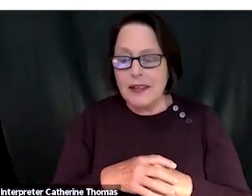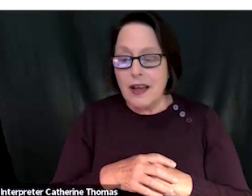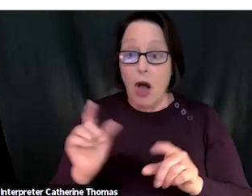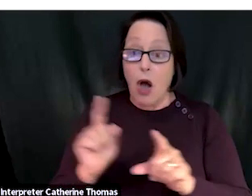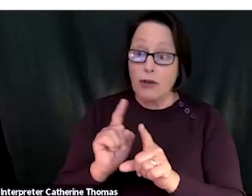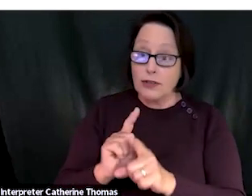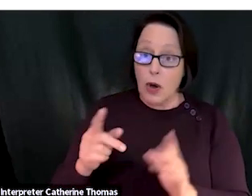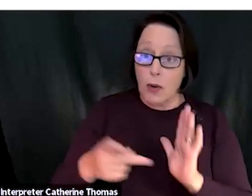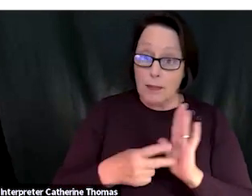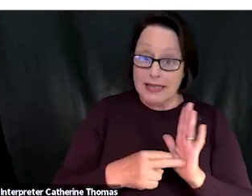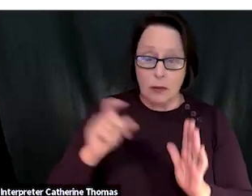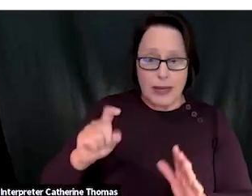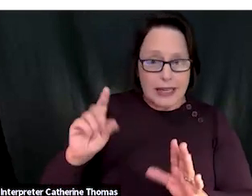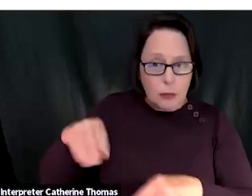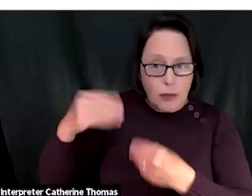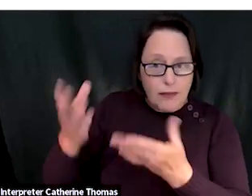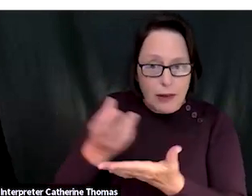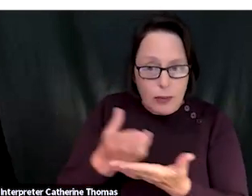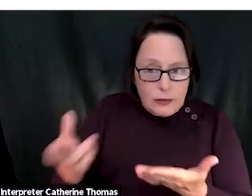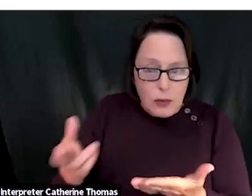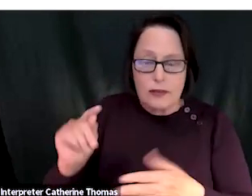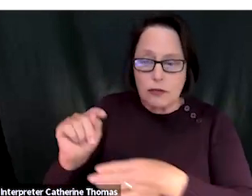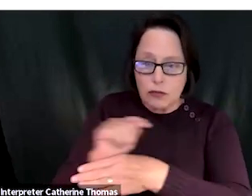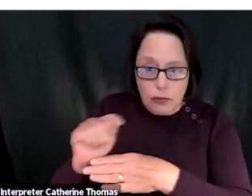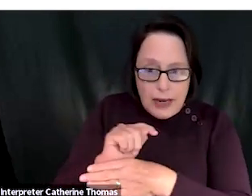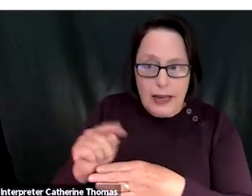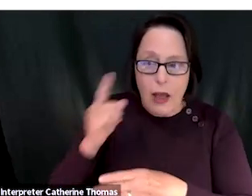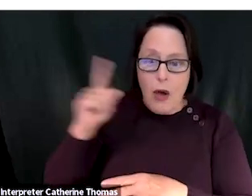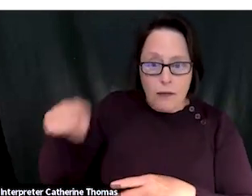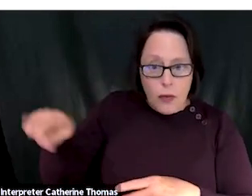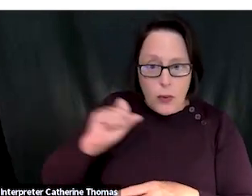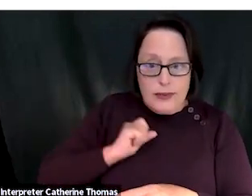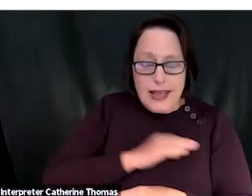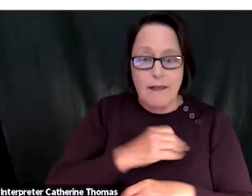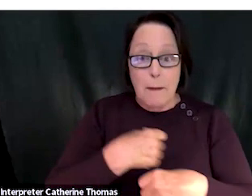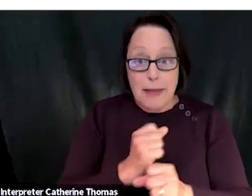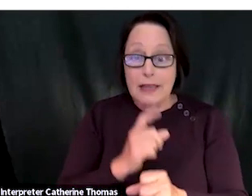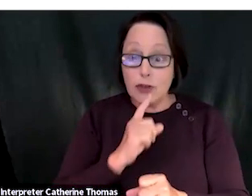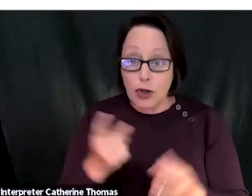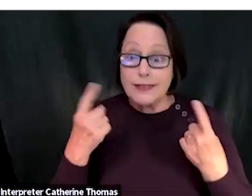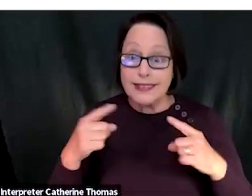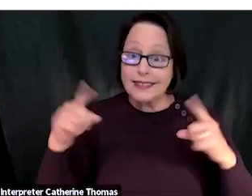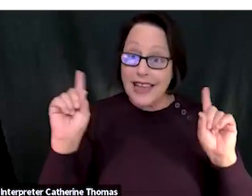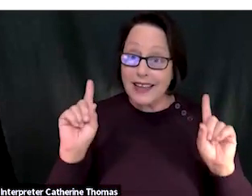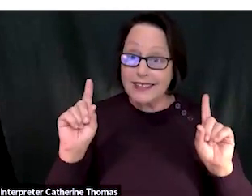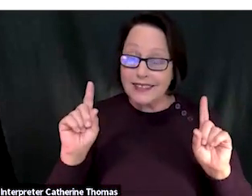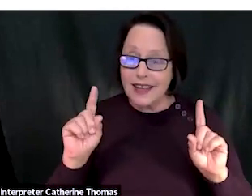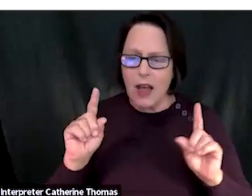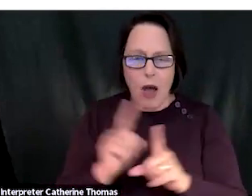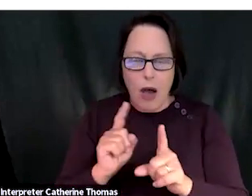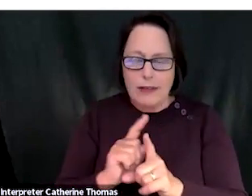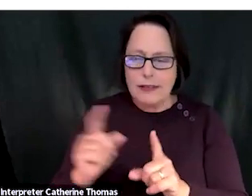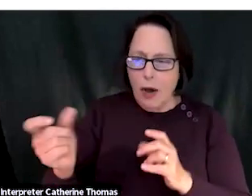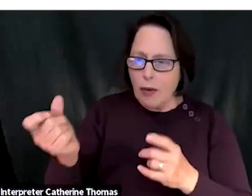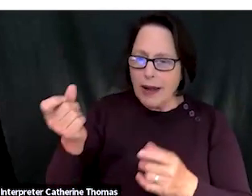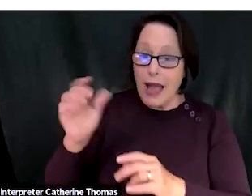we must provide resources and training to ensure success, focusing on cultural change